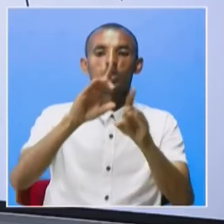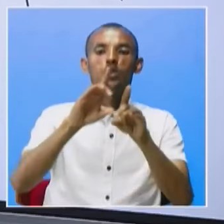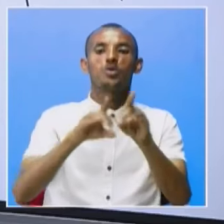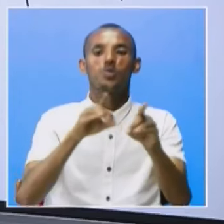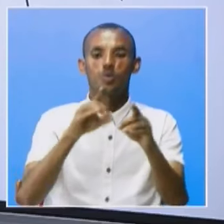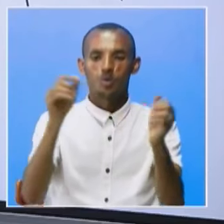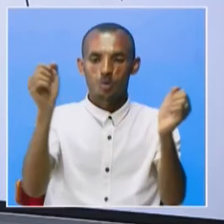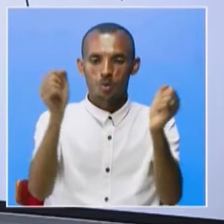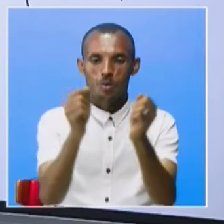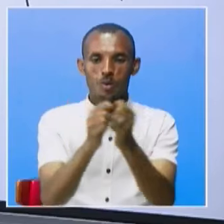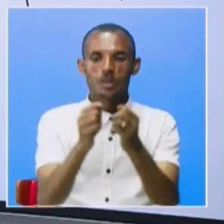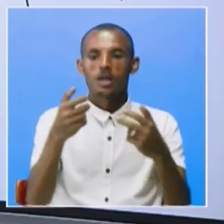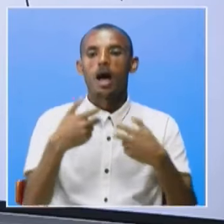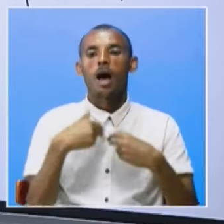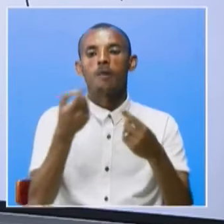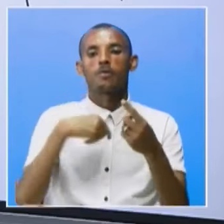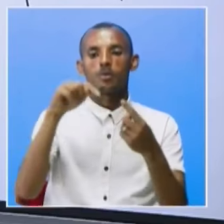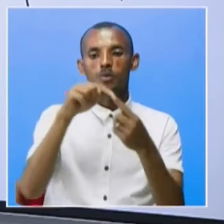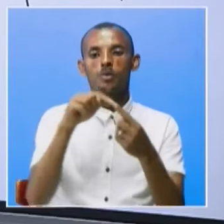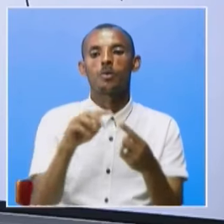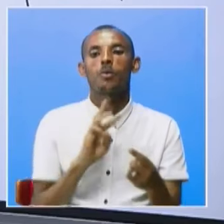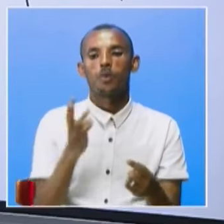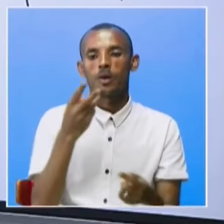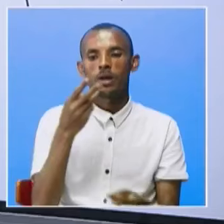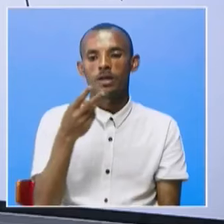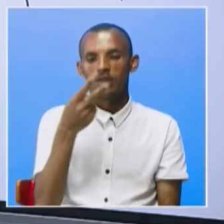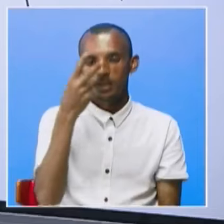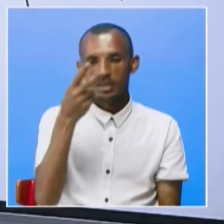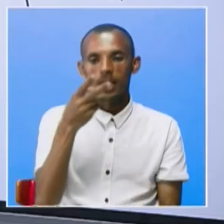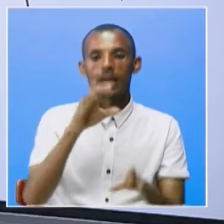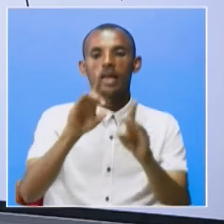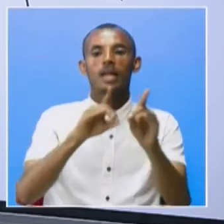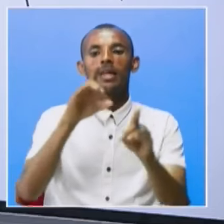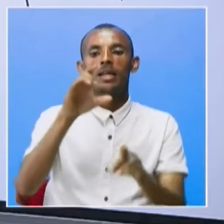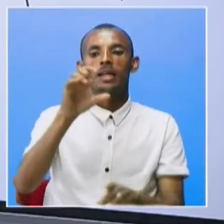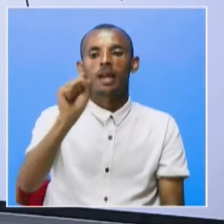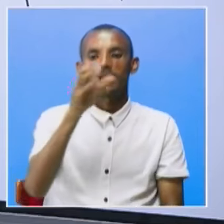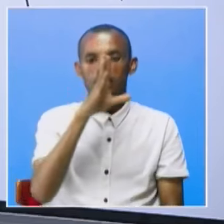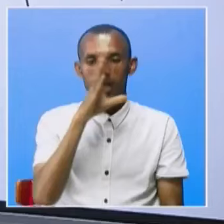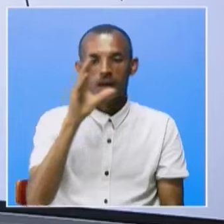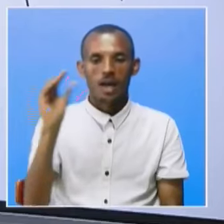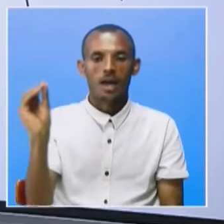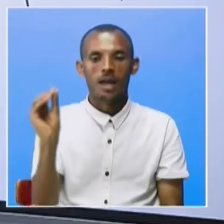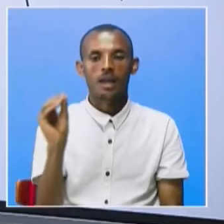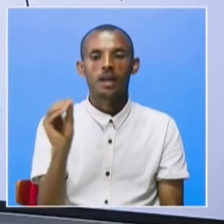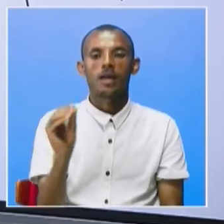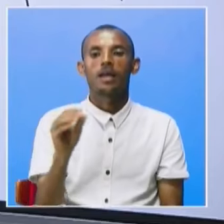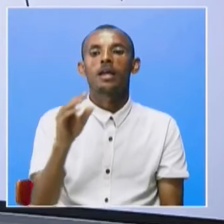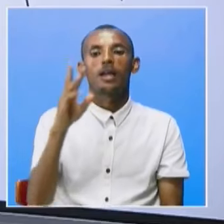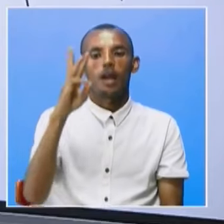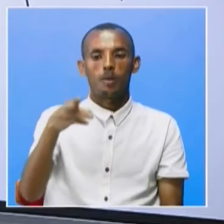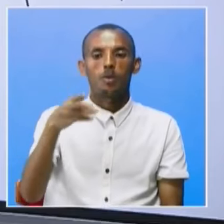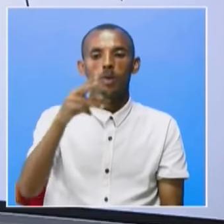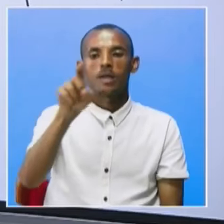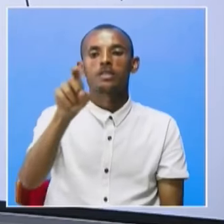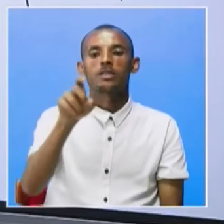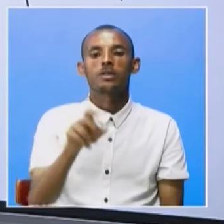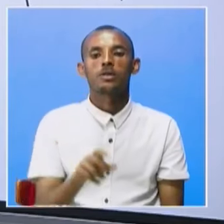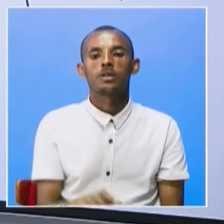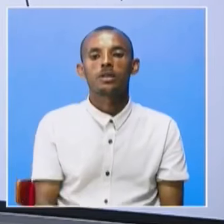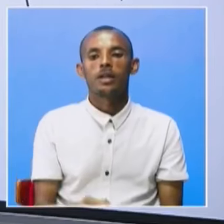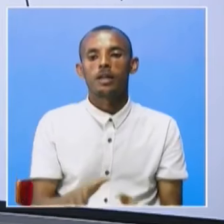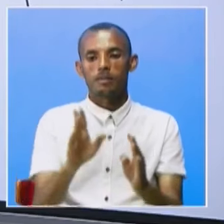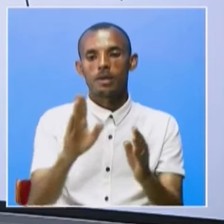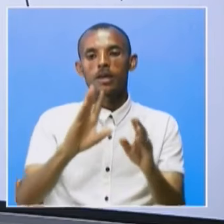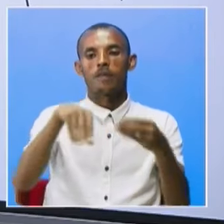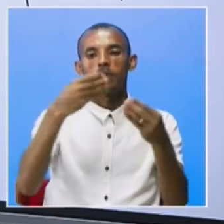have to or has to. We will see does and the other one and the WH question. Let me give